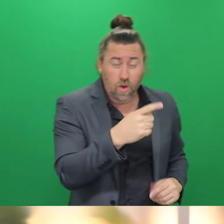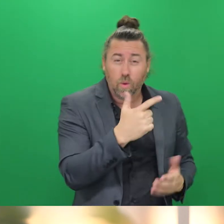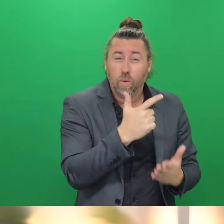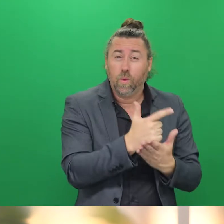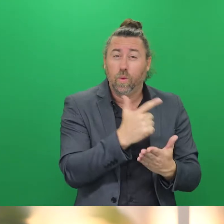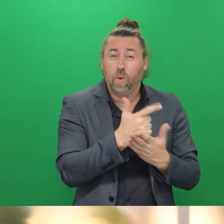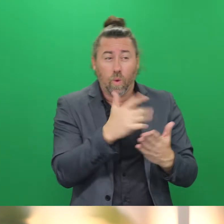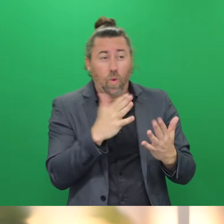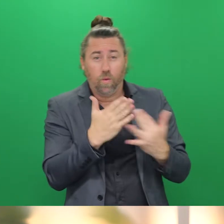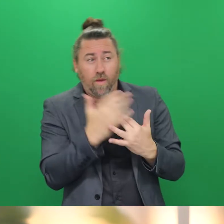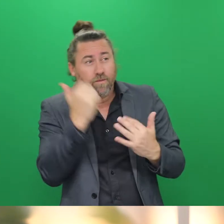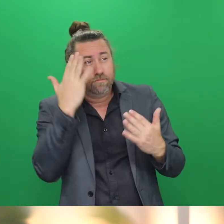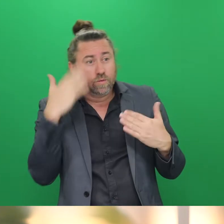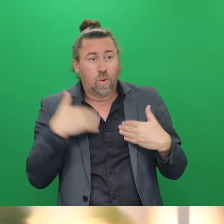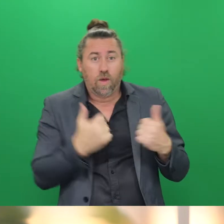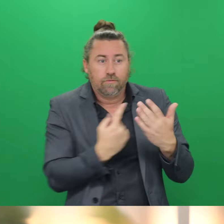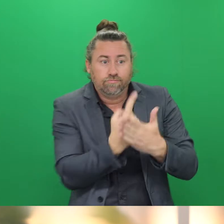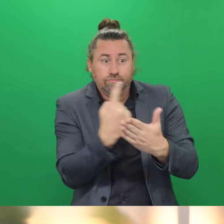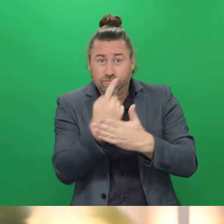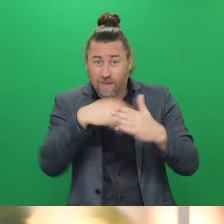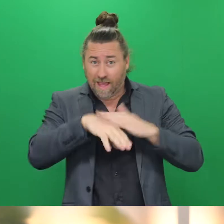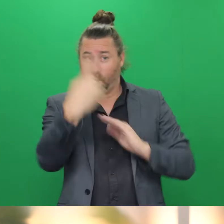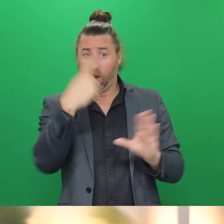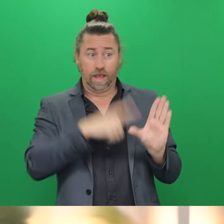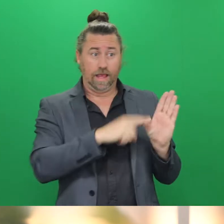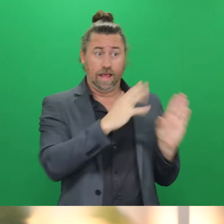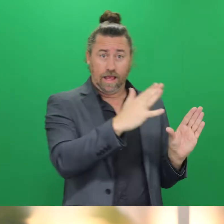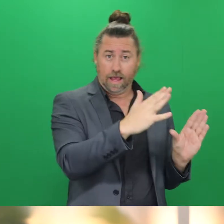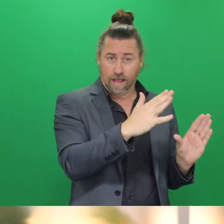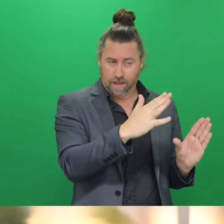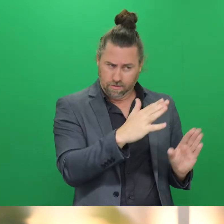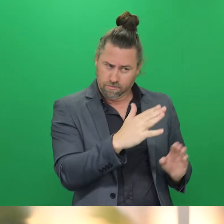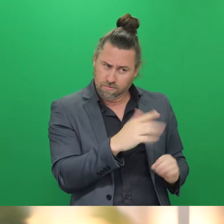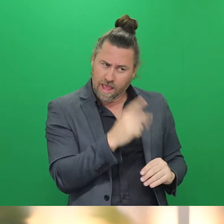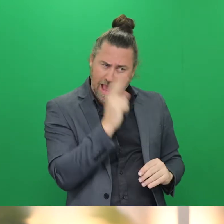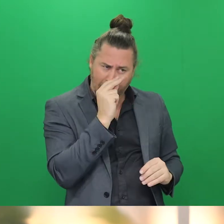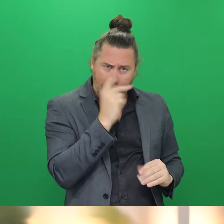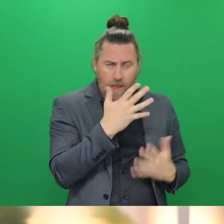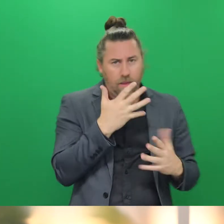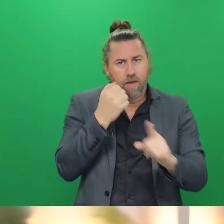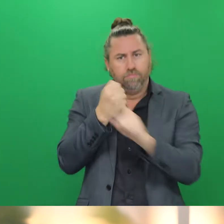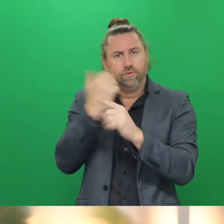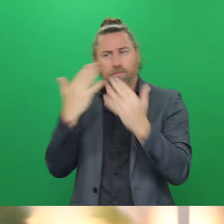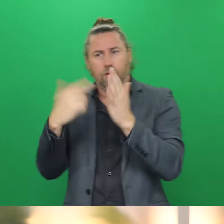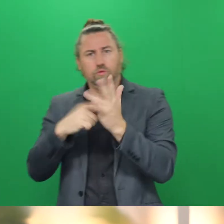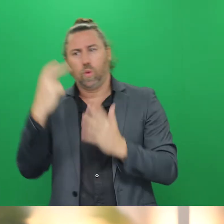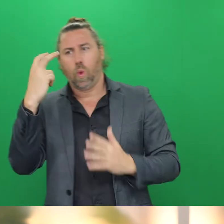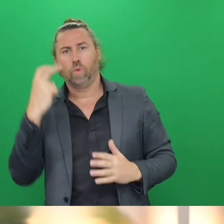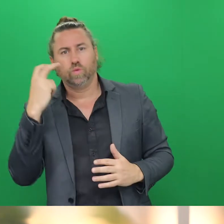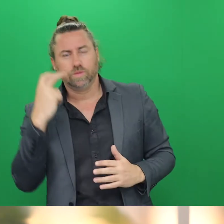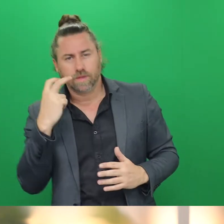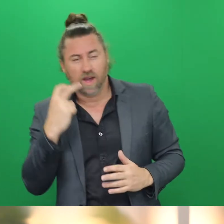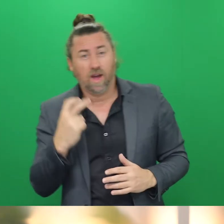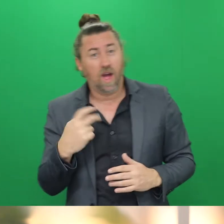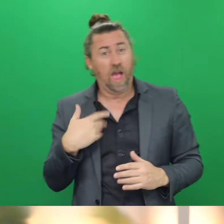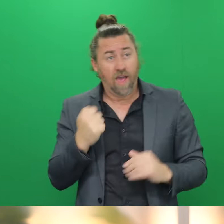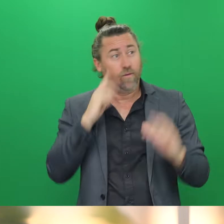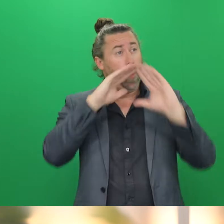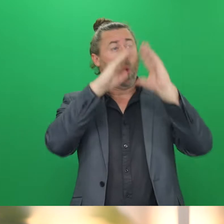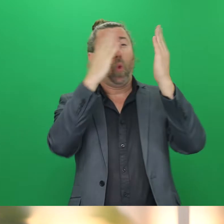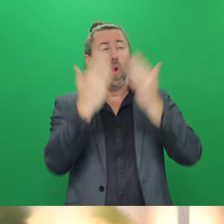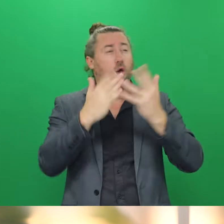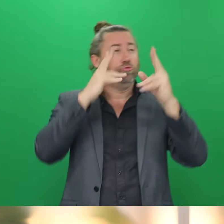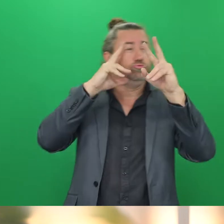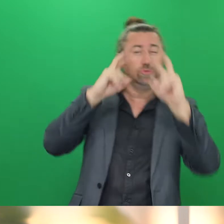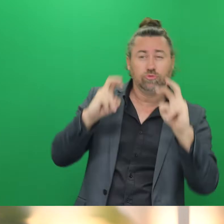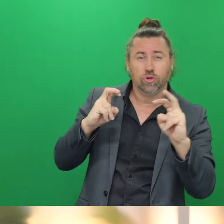mental disorder in the previous 12 months, which is higher than older age groups and consistent with other recent studies both nationally and